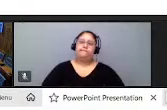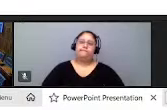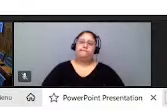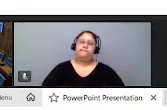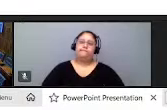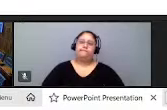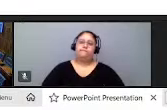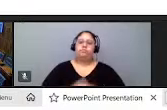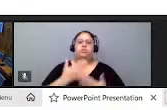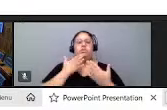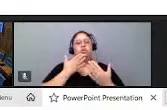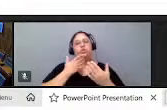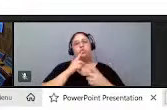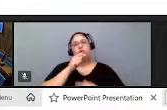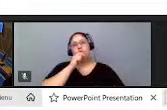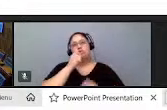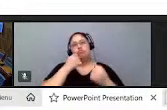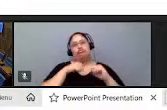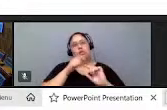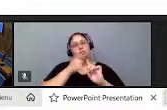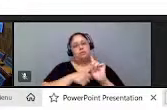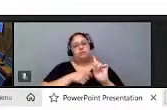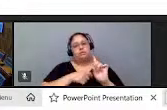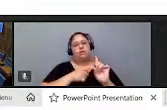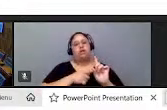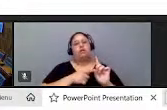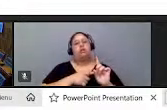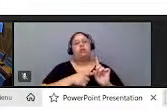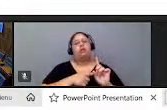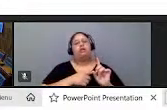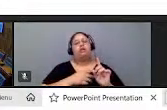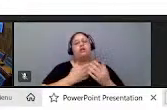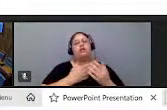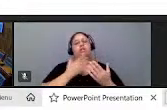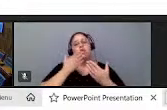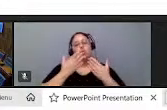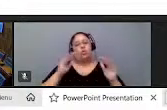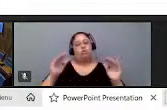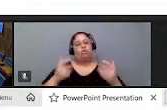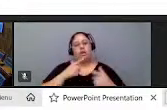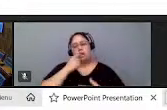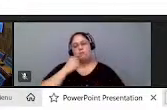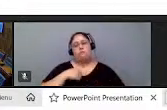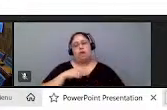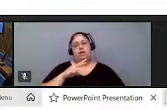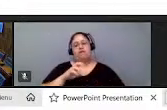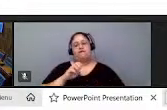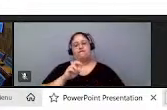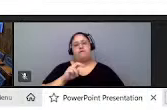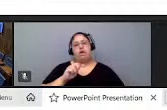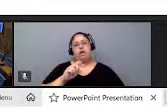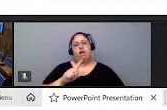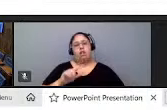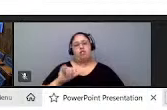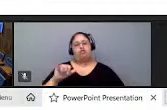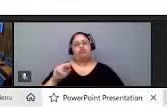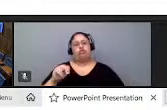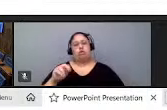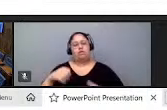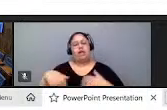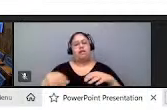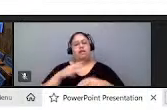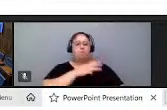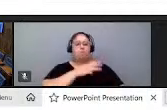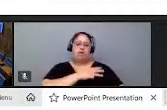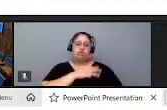thanks and good morning again chairperson um and just for the introduction I am Vernal Jones the acting managing executive on the